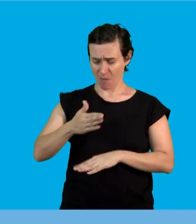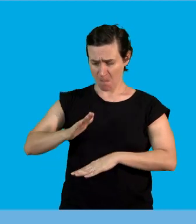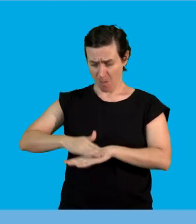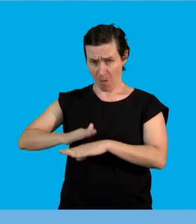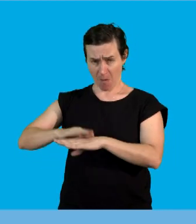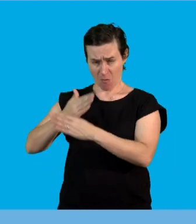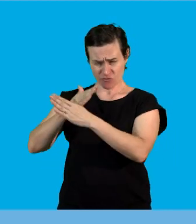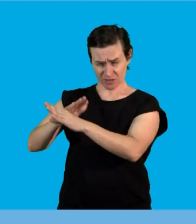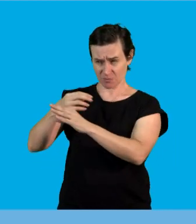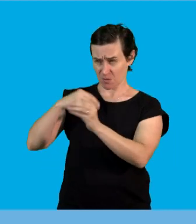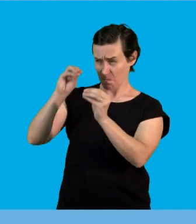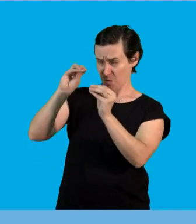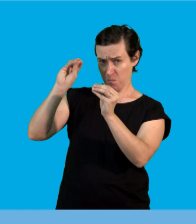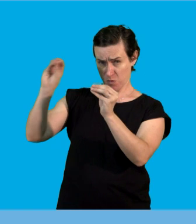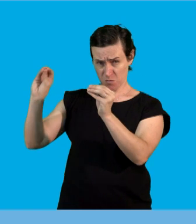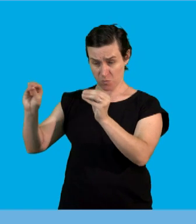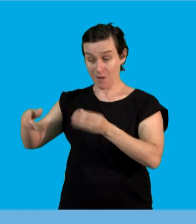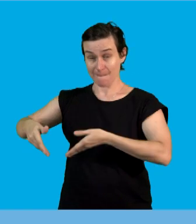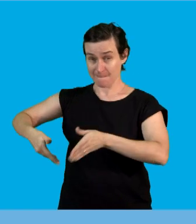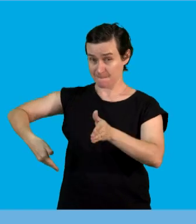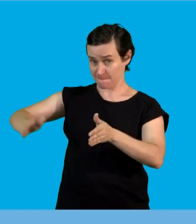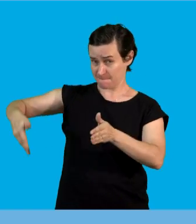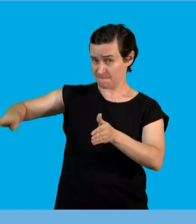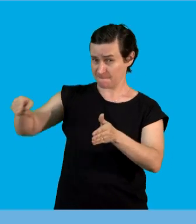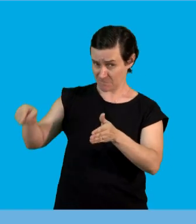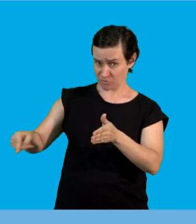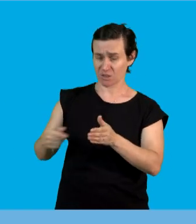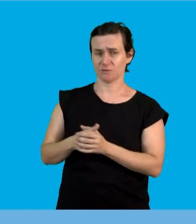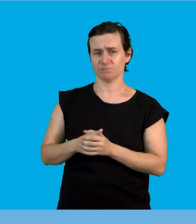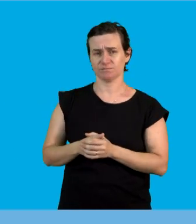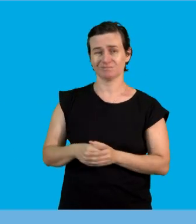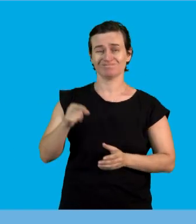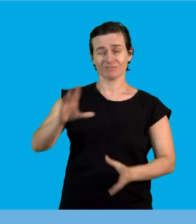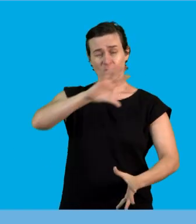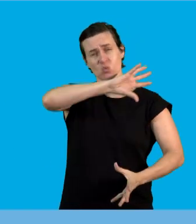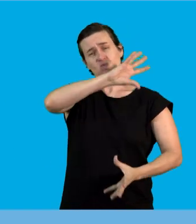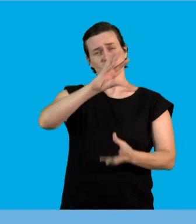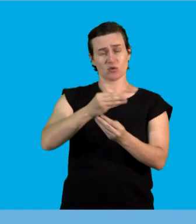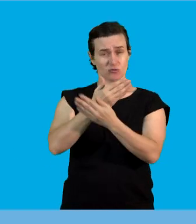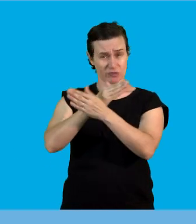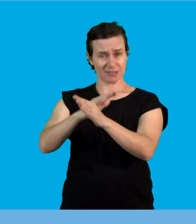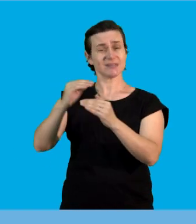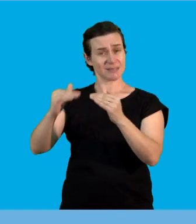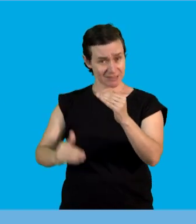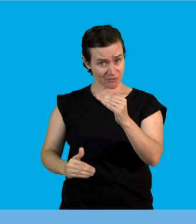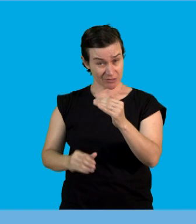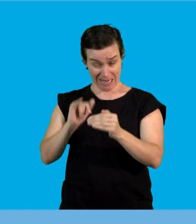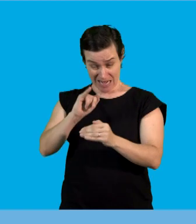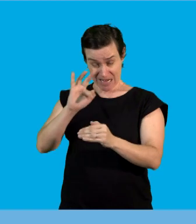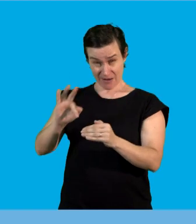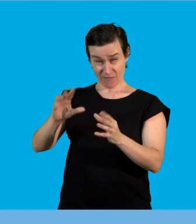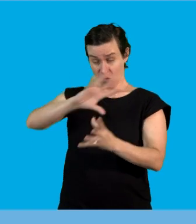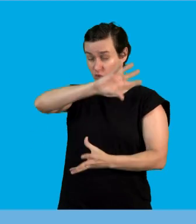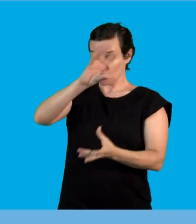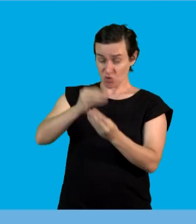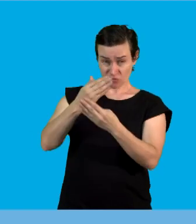more resistors in parallel, as more resistors are added in parallel, the total resistance decreases, and because